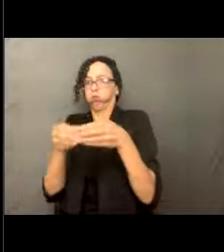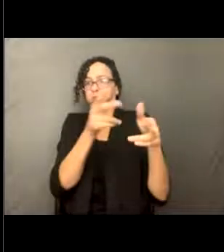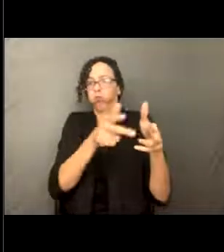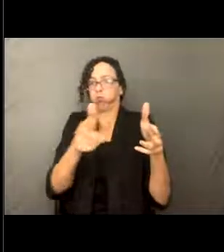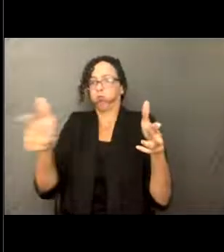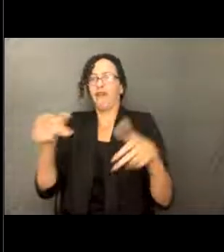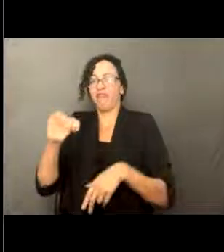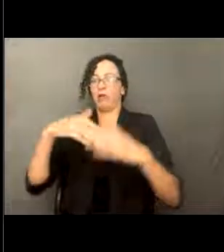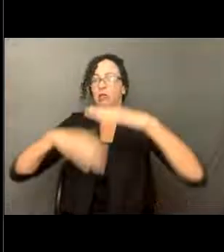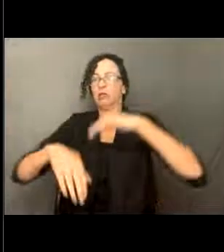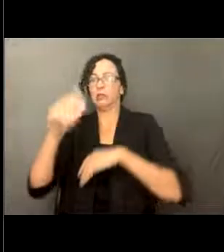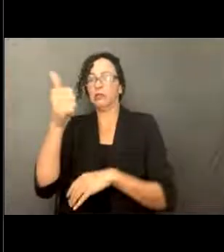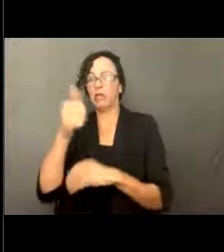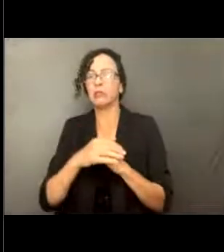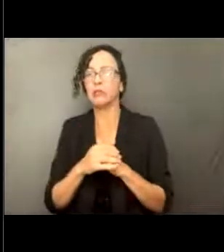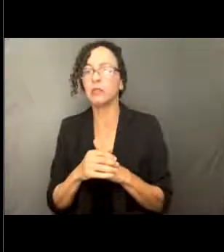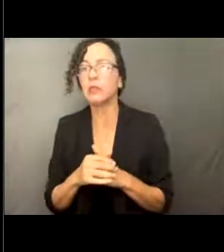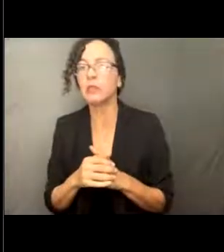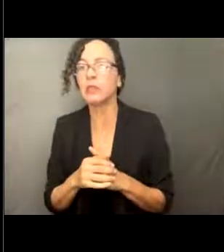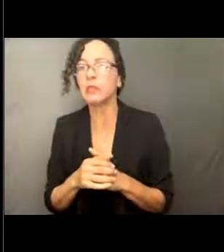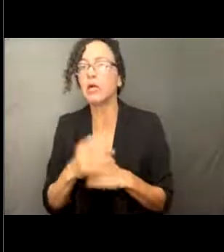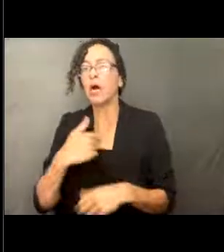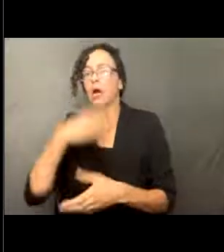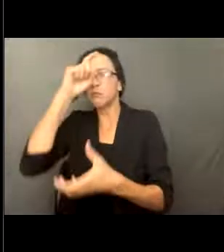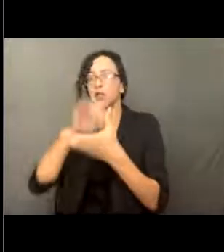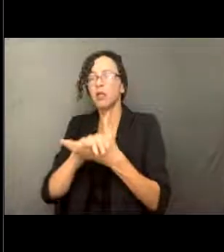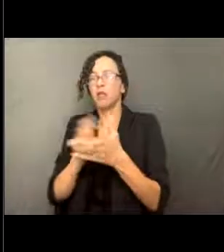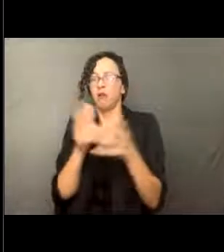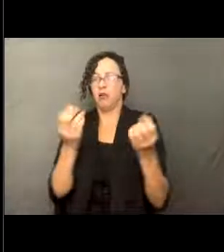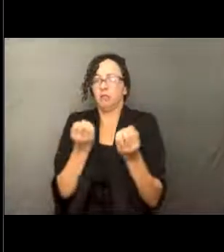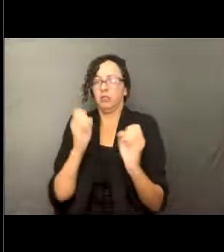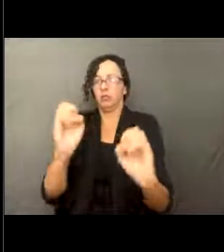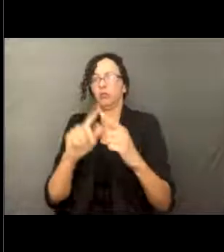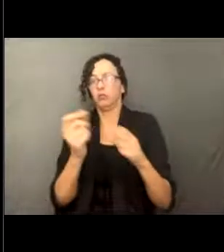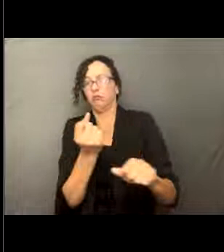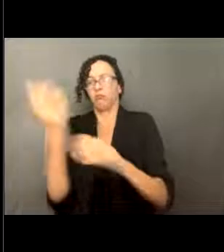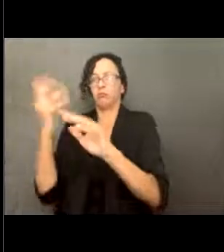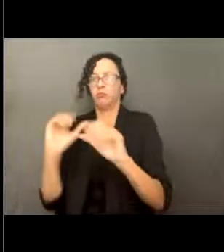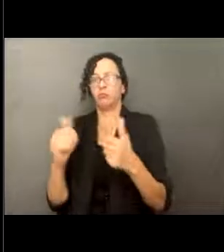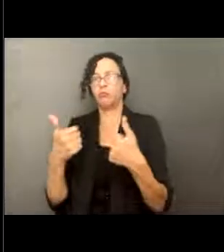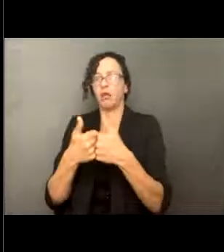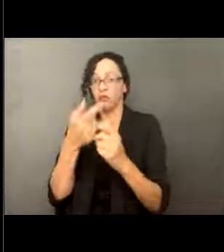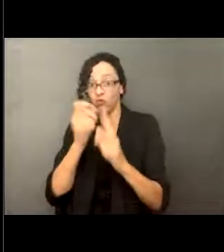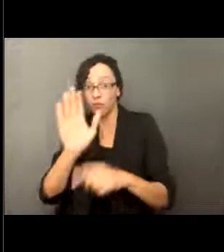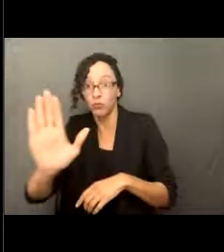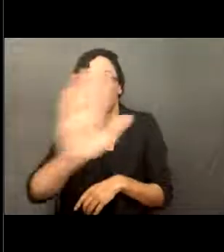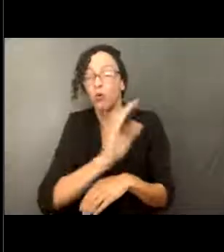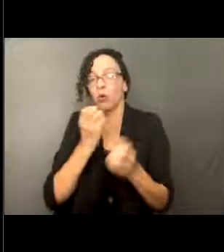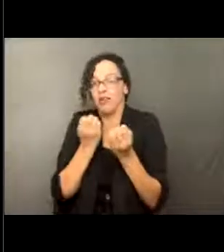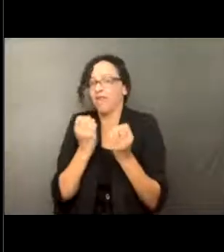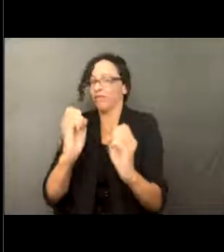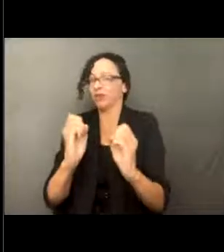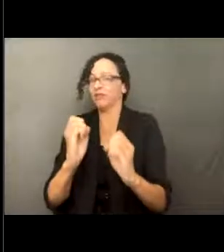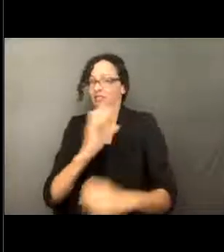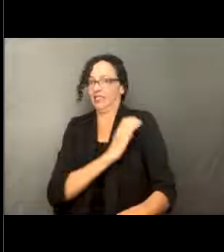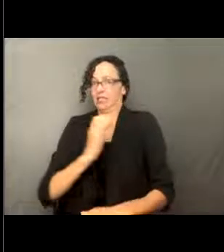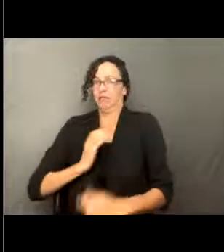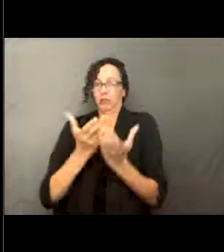the efforts to alleviate the challenge there has been due to some of your efforts at the commission and many